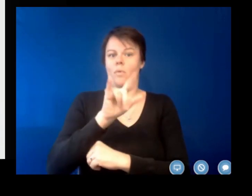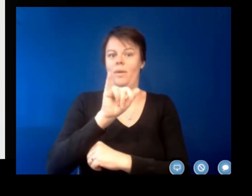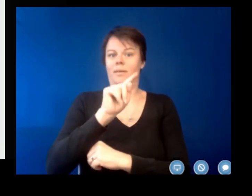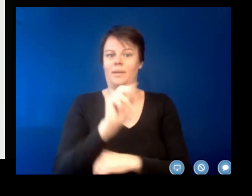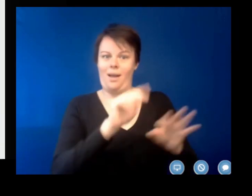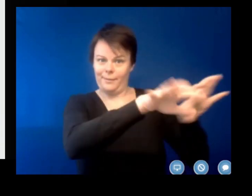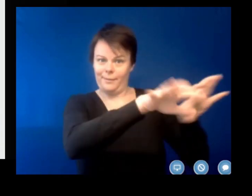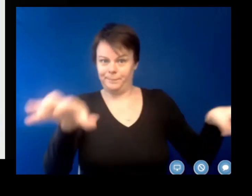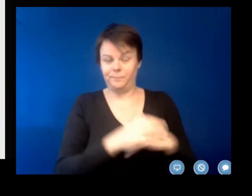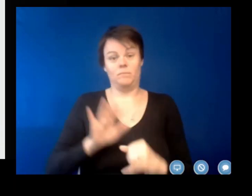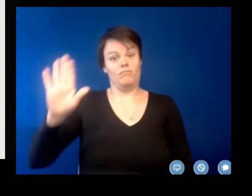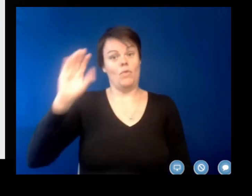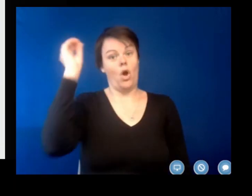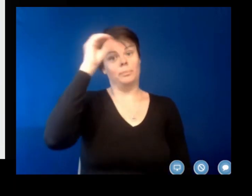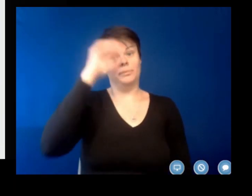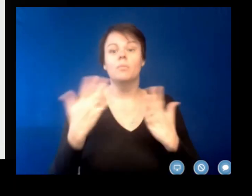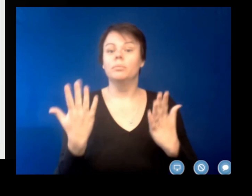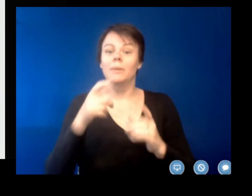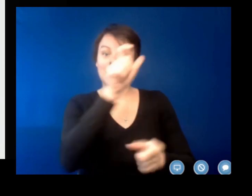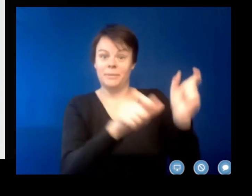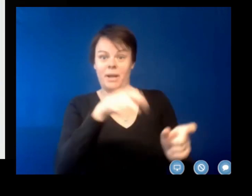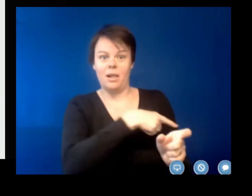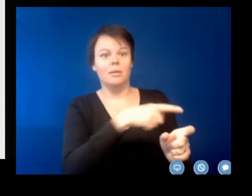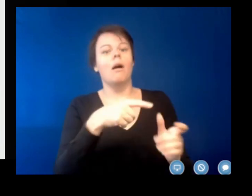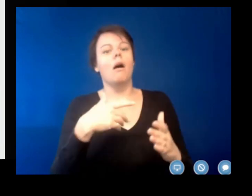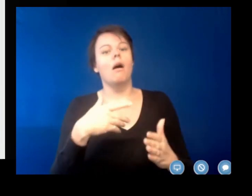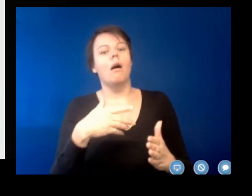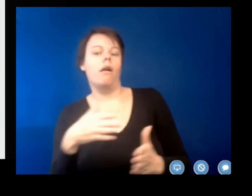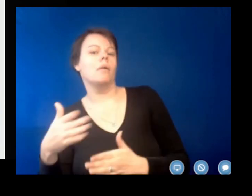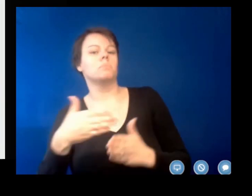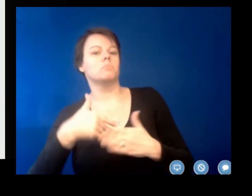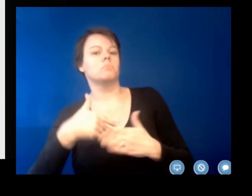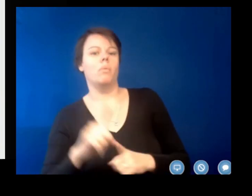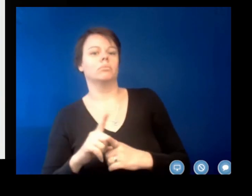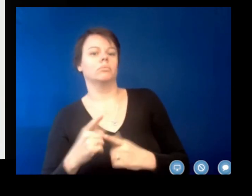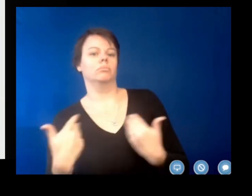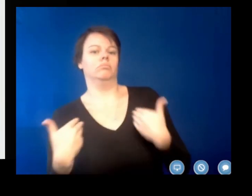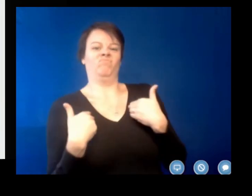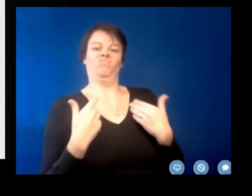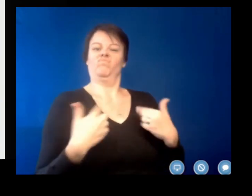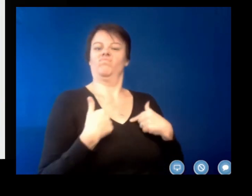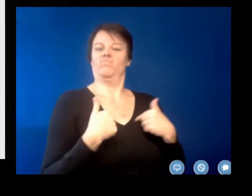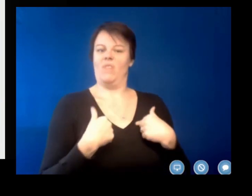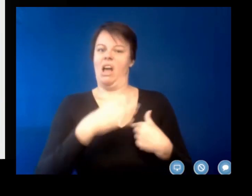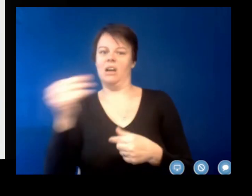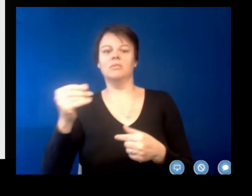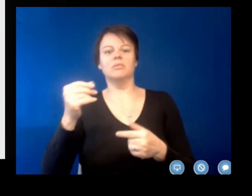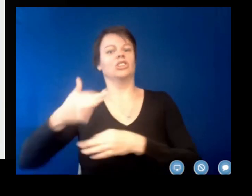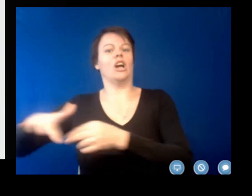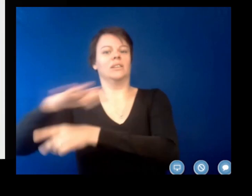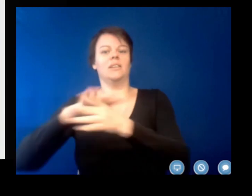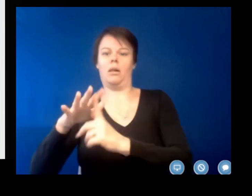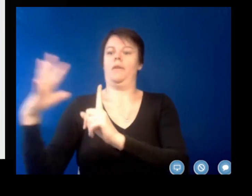personally acquainted. But, he then argued further, at the same time, it